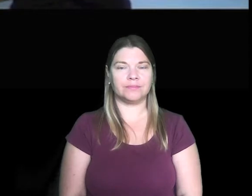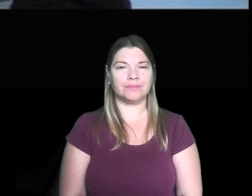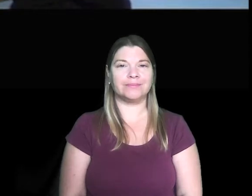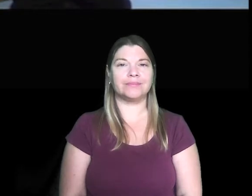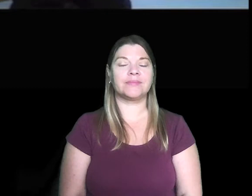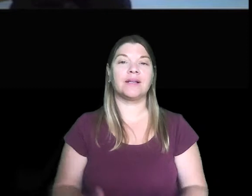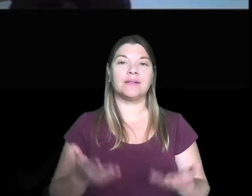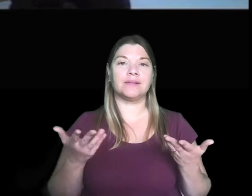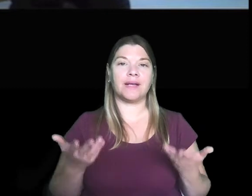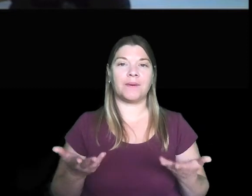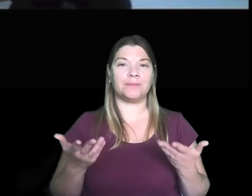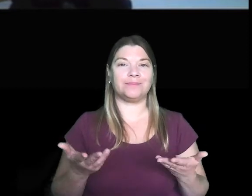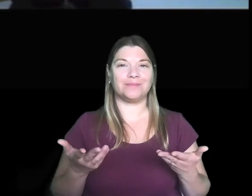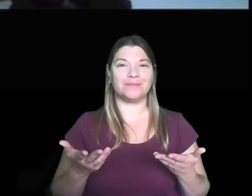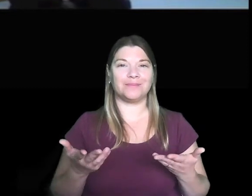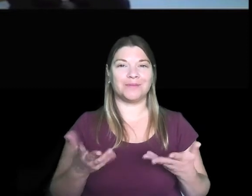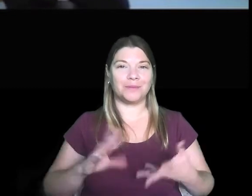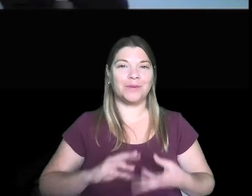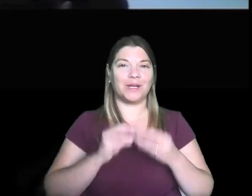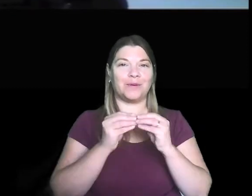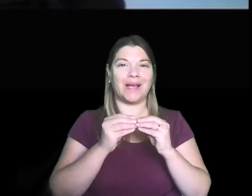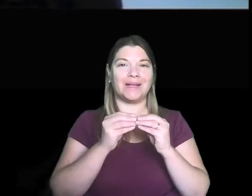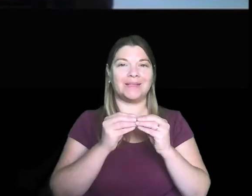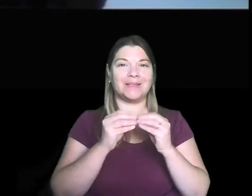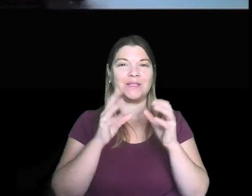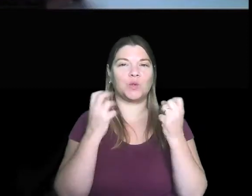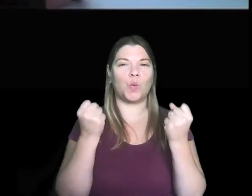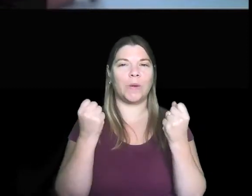We will now turn this into a squeezing sensation,